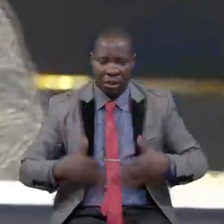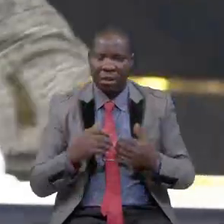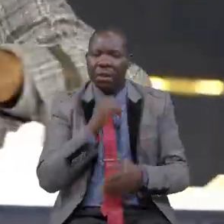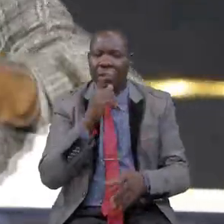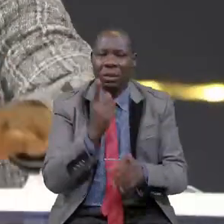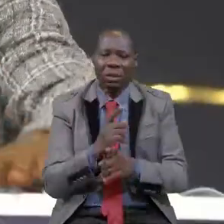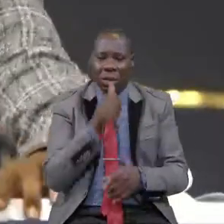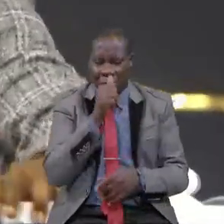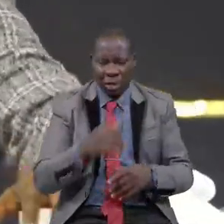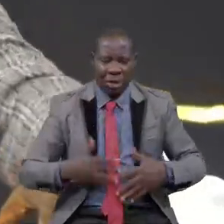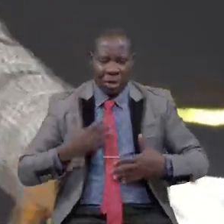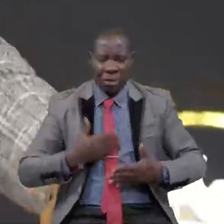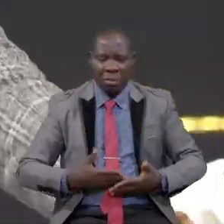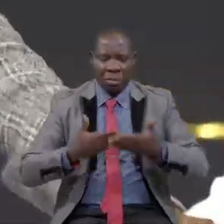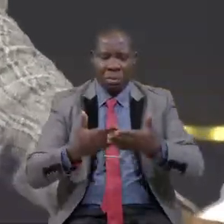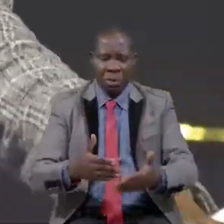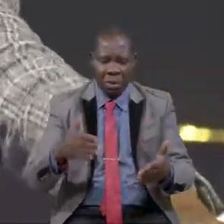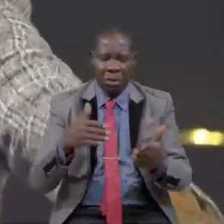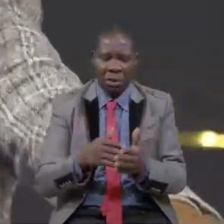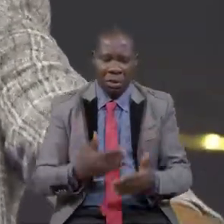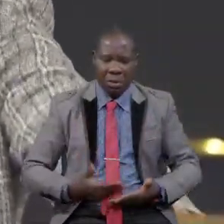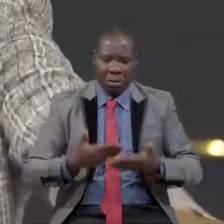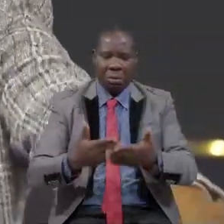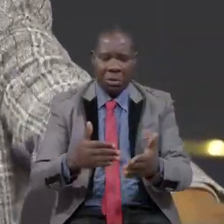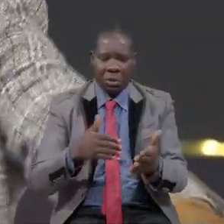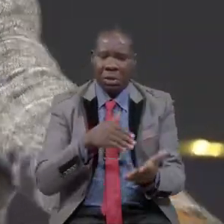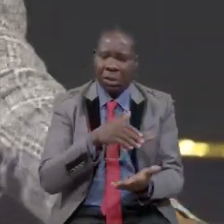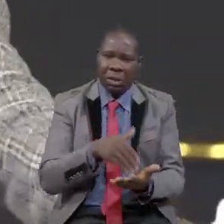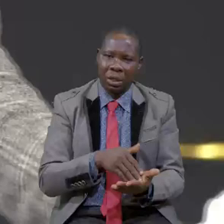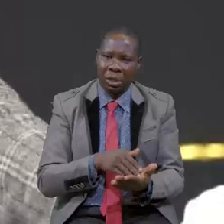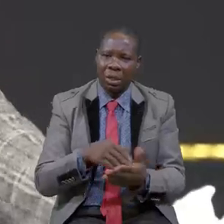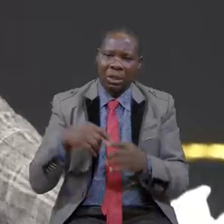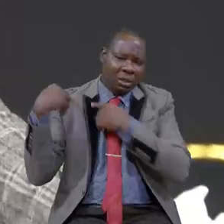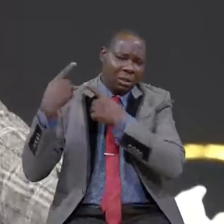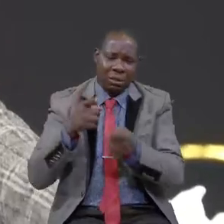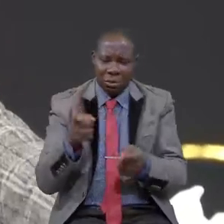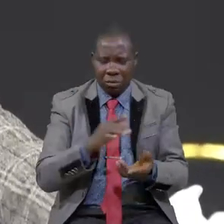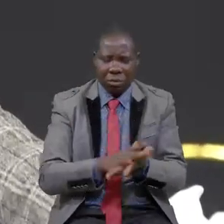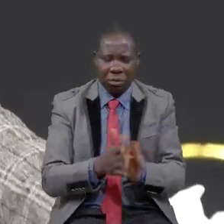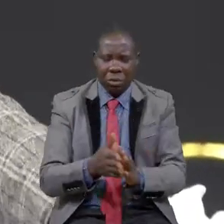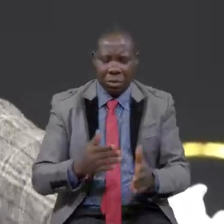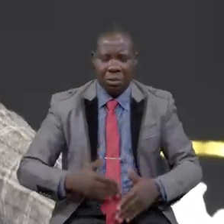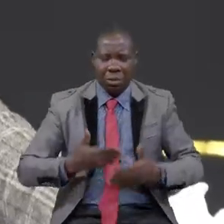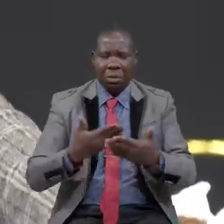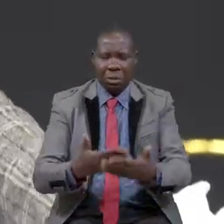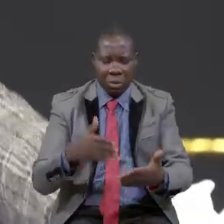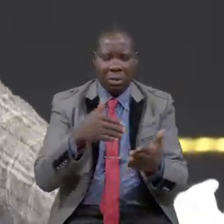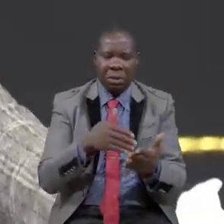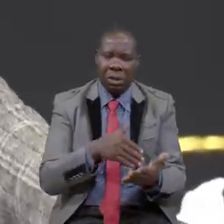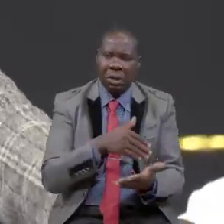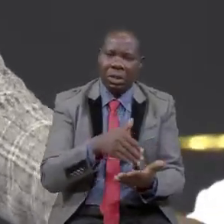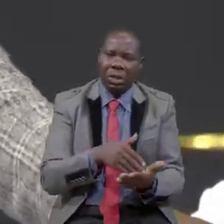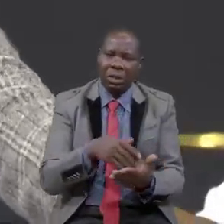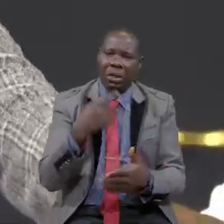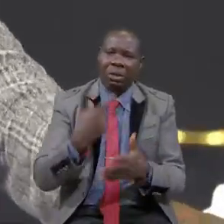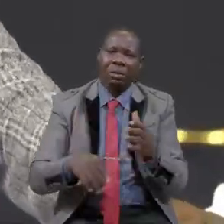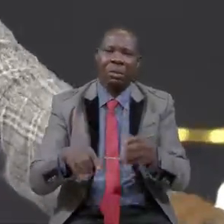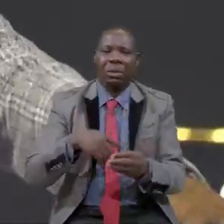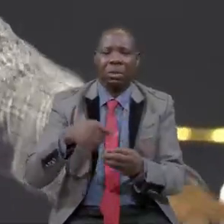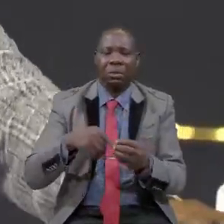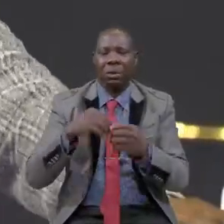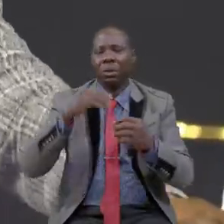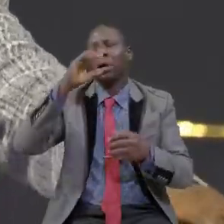you are born again tell me I about drunkenness you say once in a while you need to come